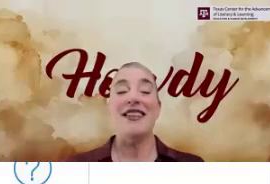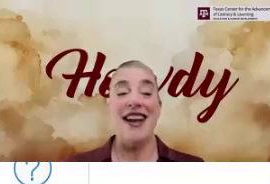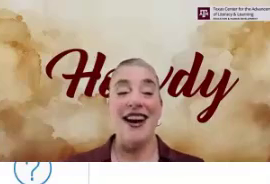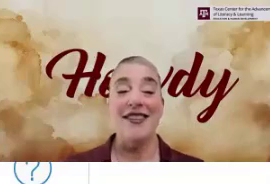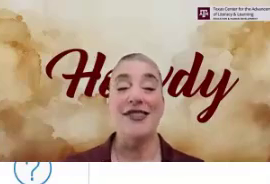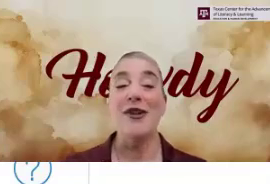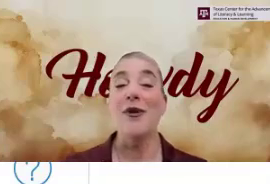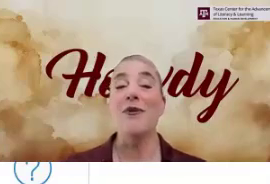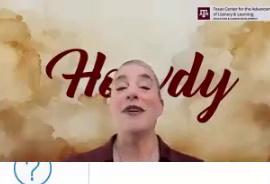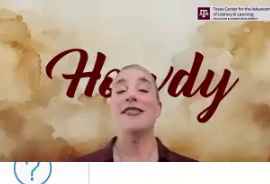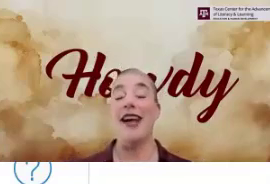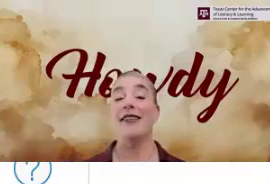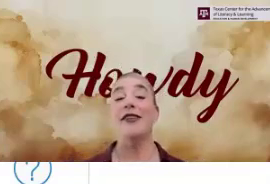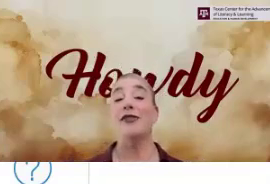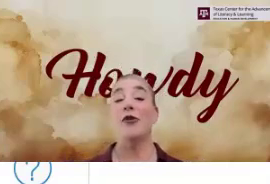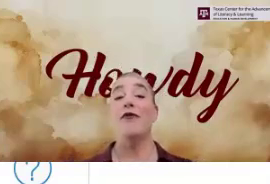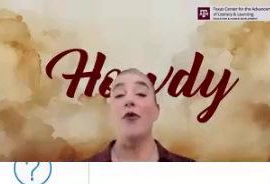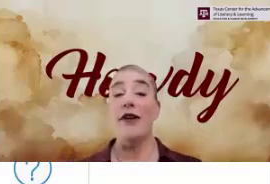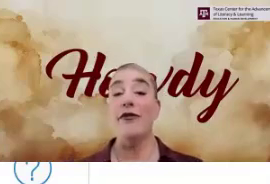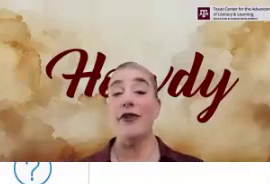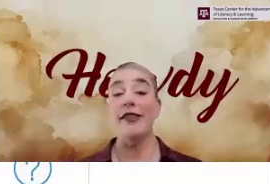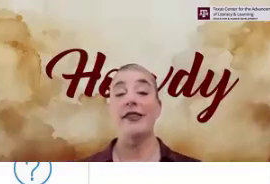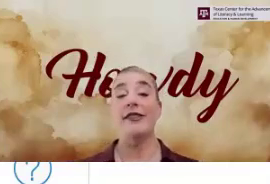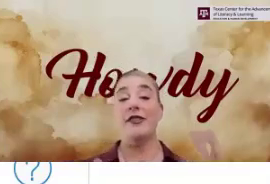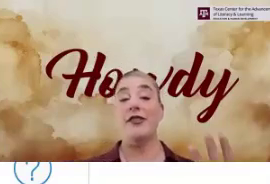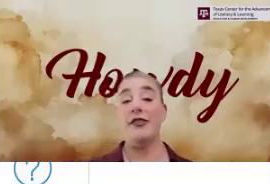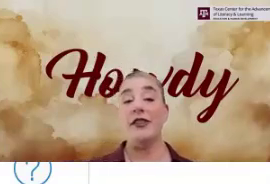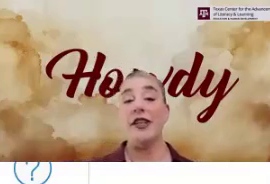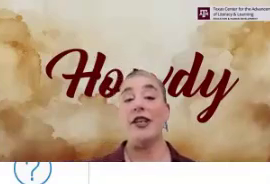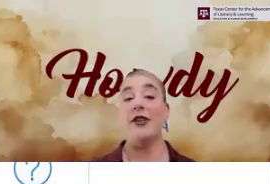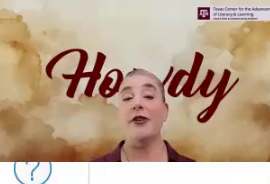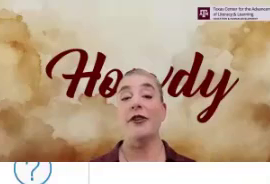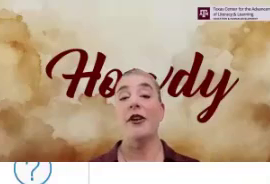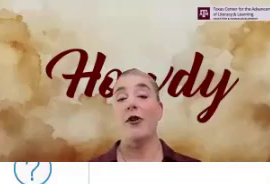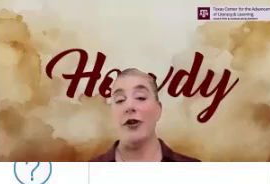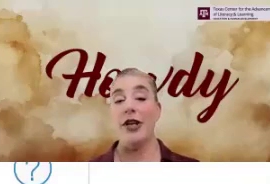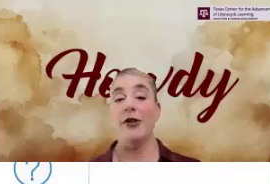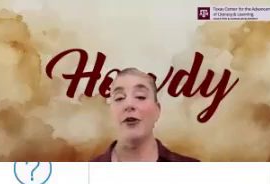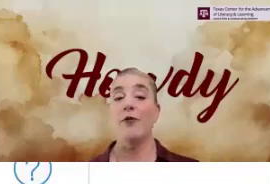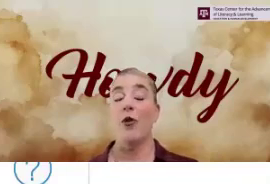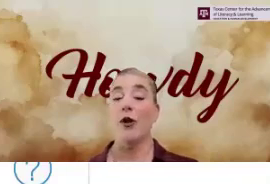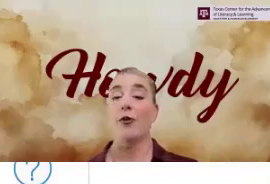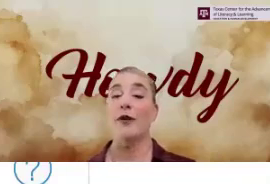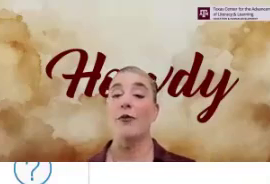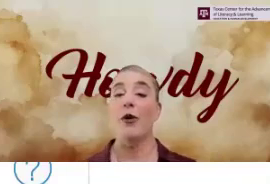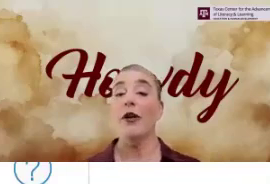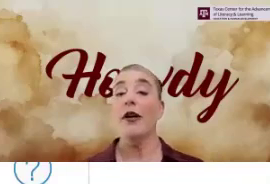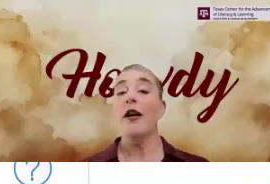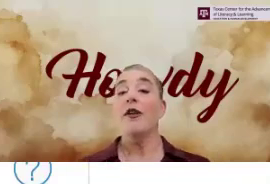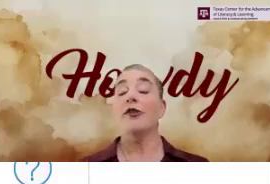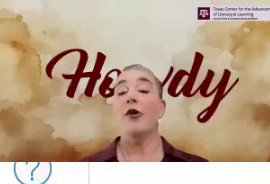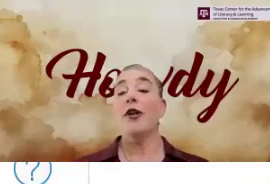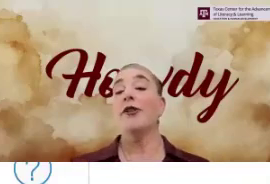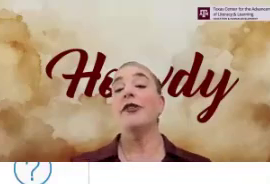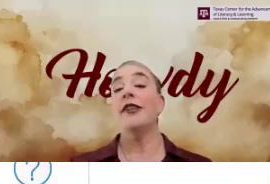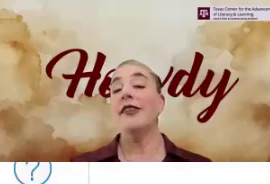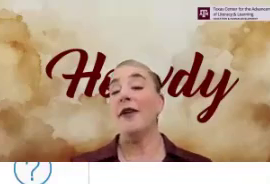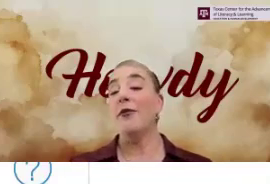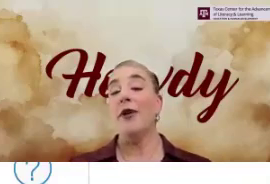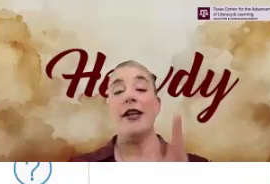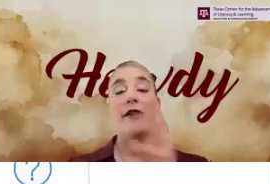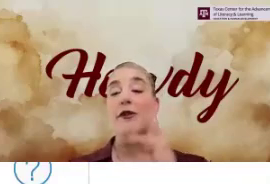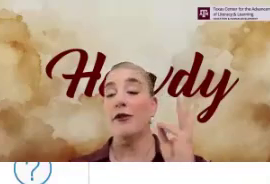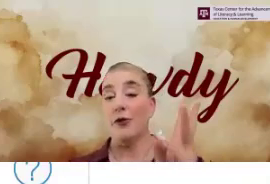right? Yeah, so exactly. So avoid phrases such as click here or more, read more. So here's